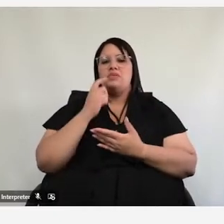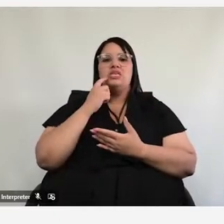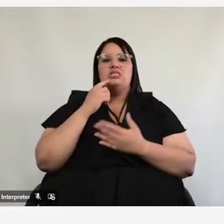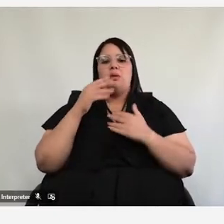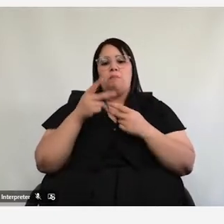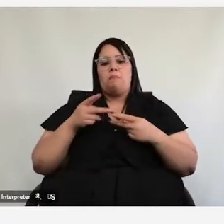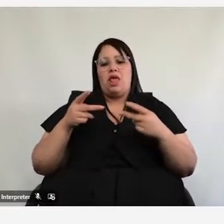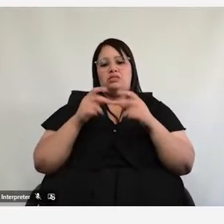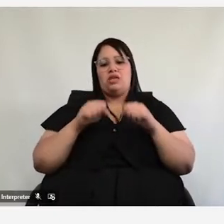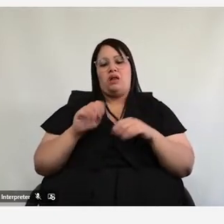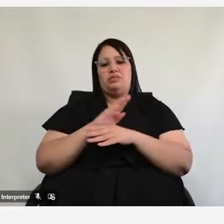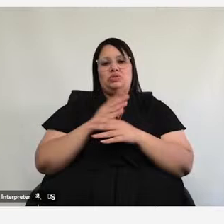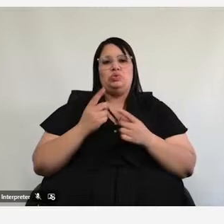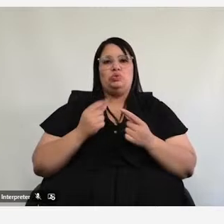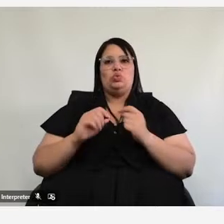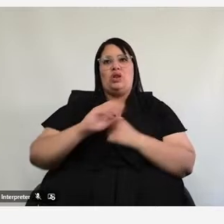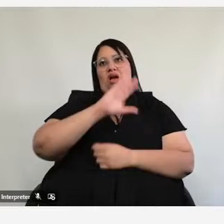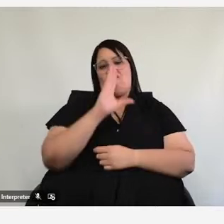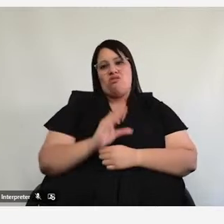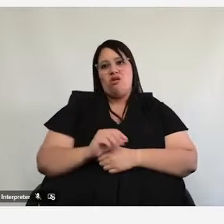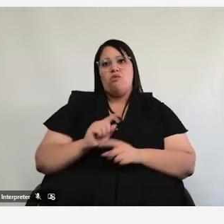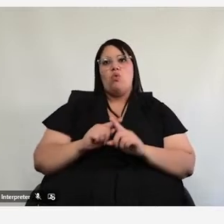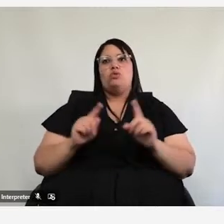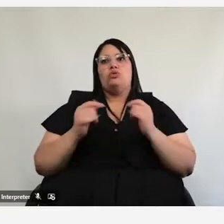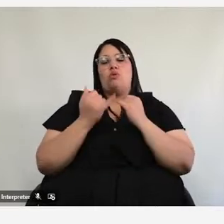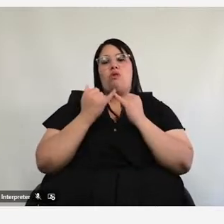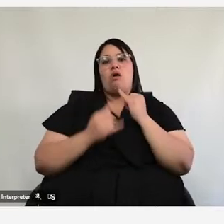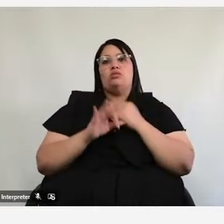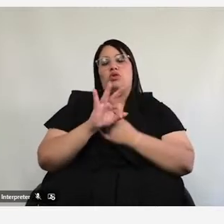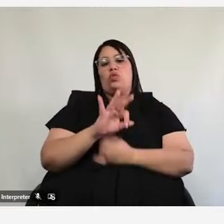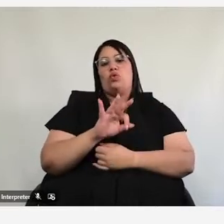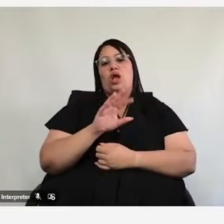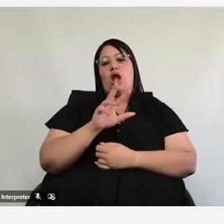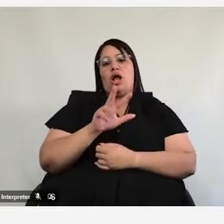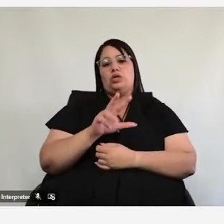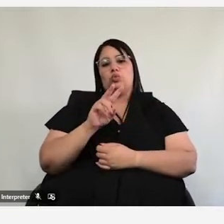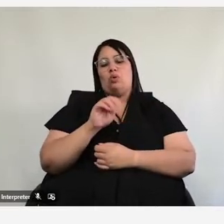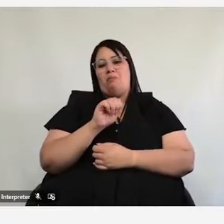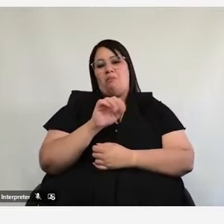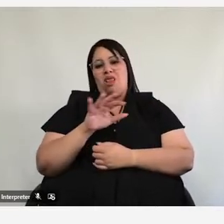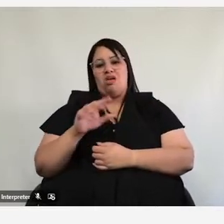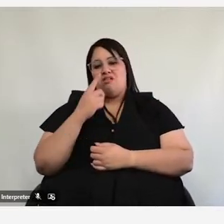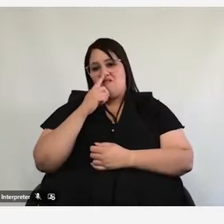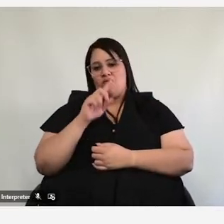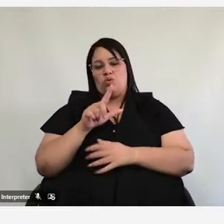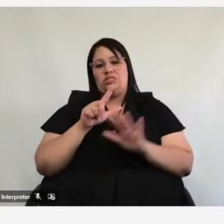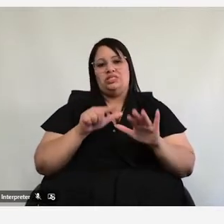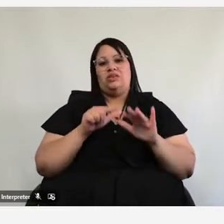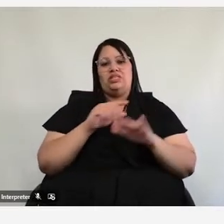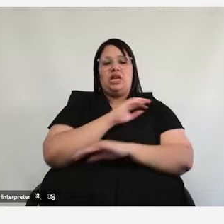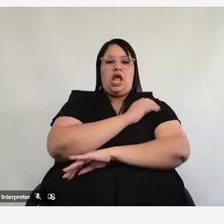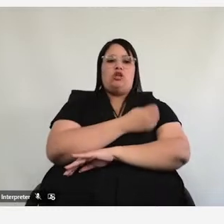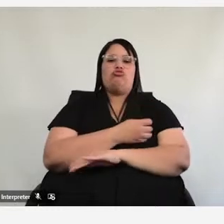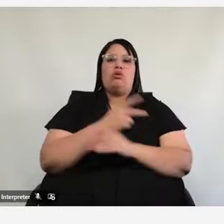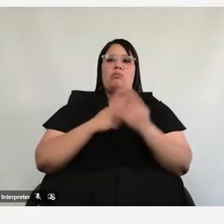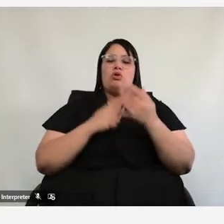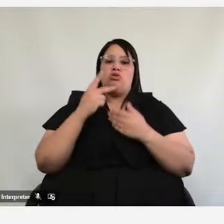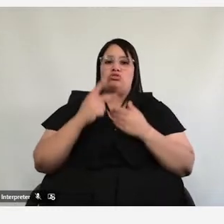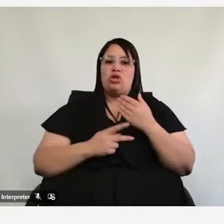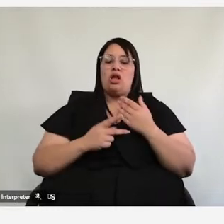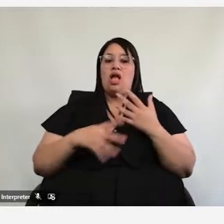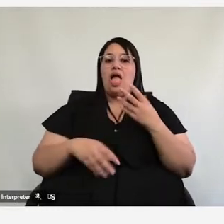place to do business in Africa. And lastly, 382 million for 17 energy projects,